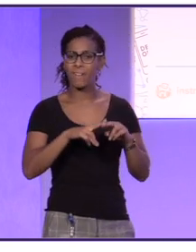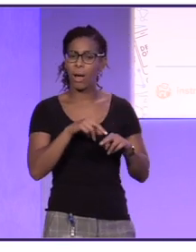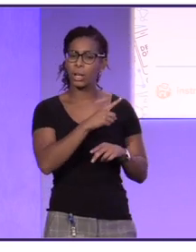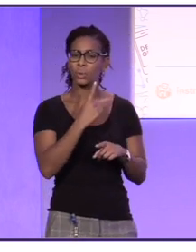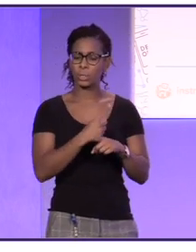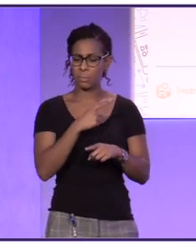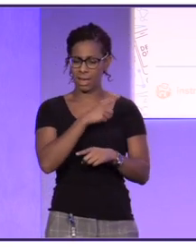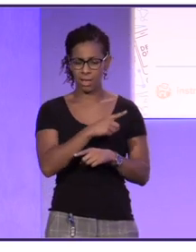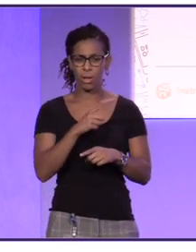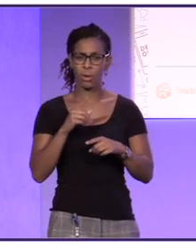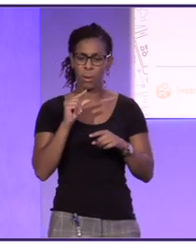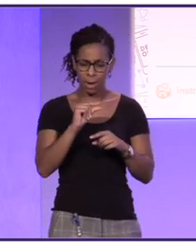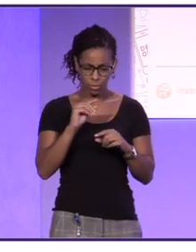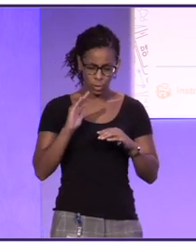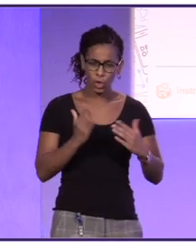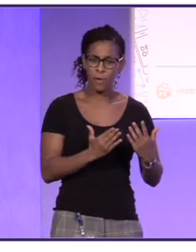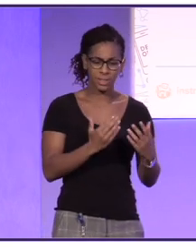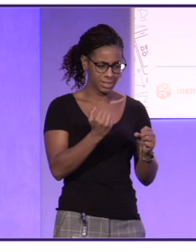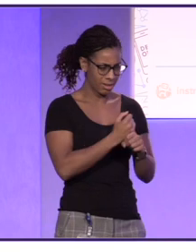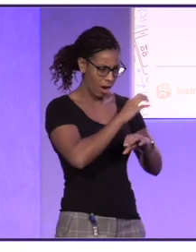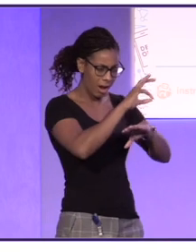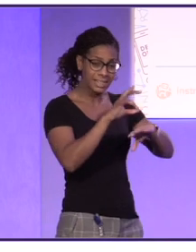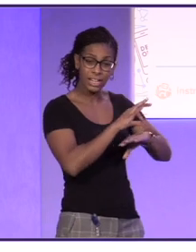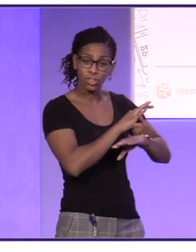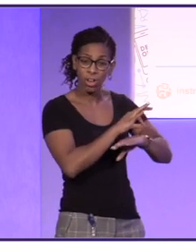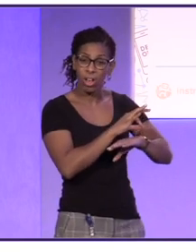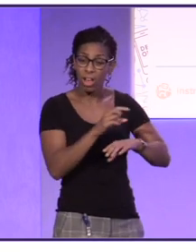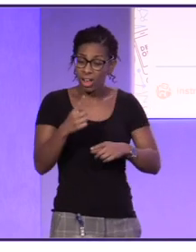and one of those is operational complexity.